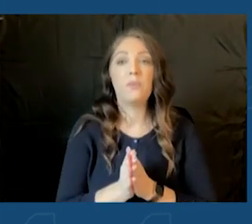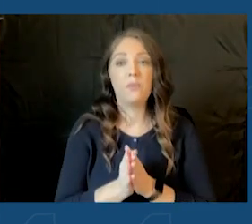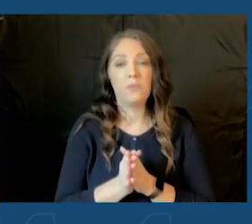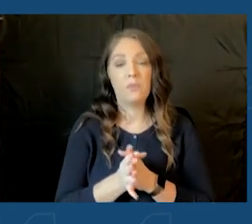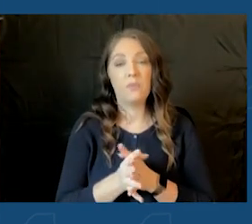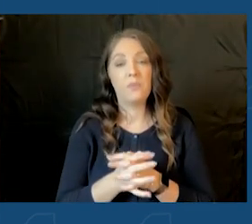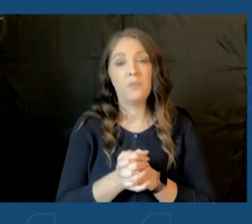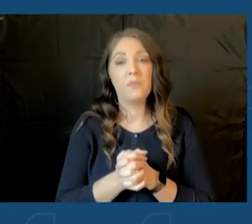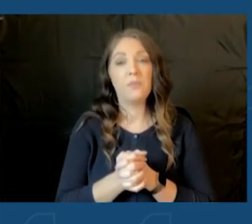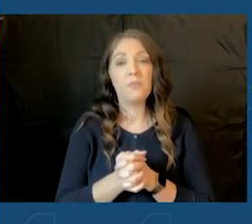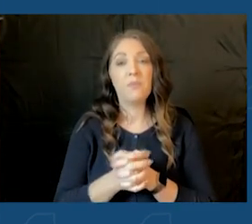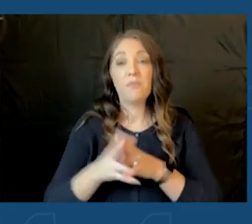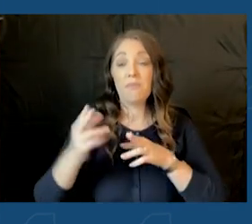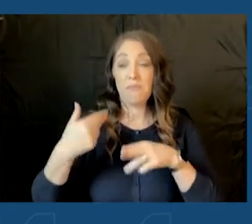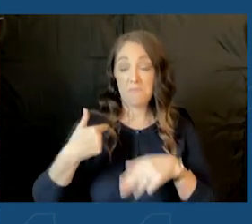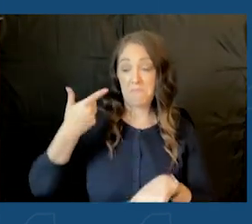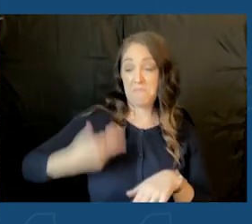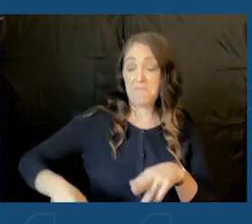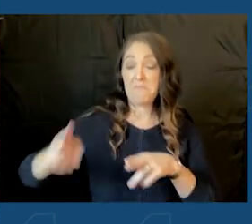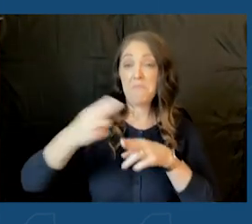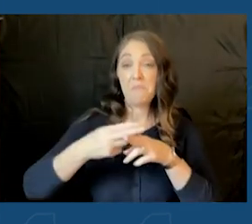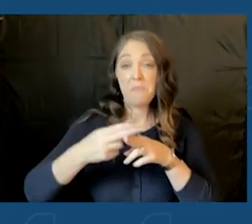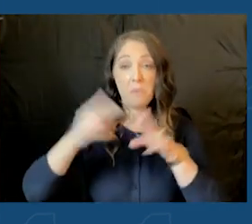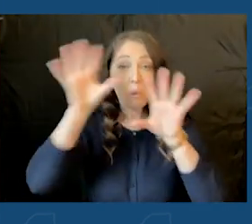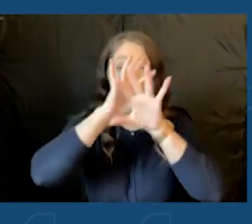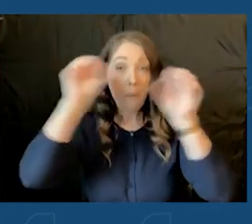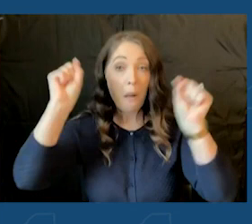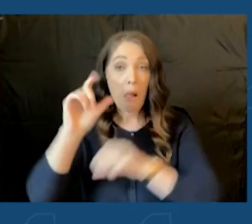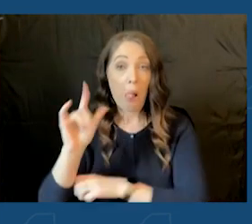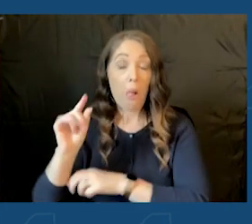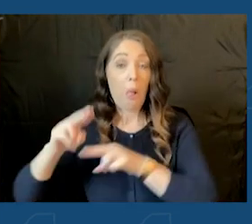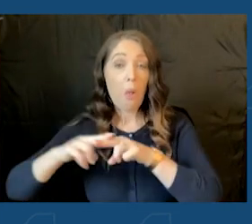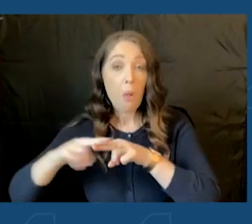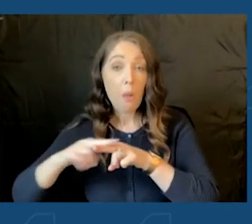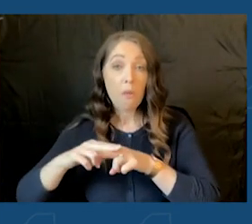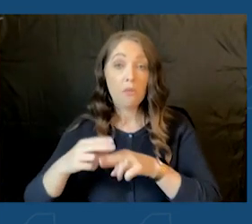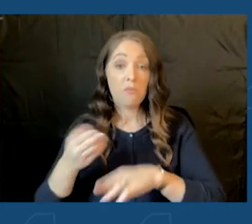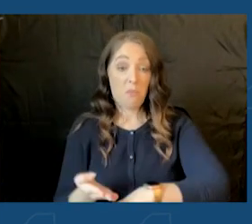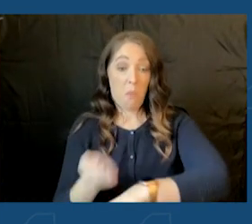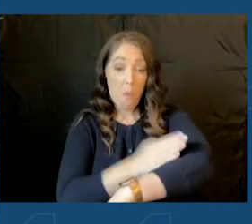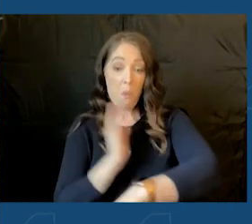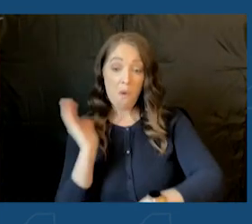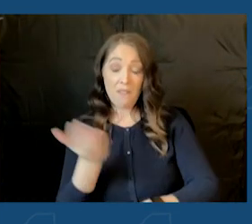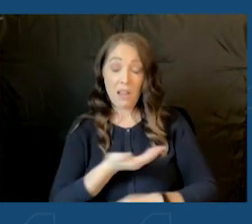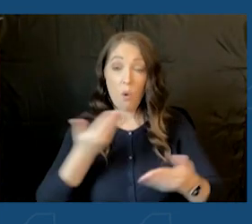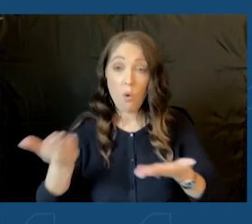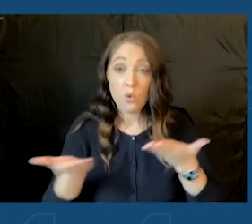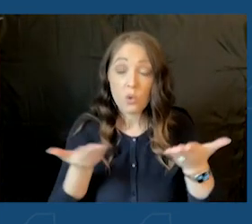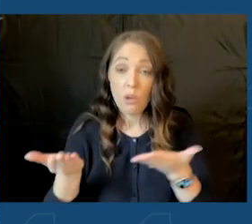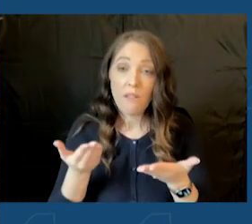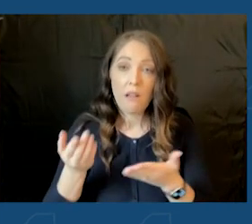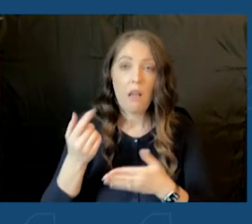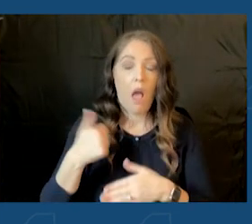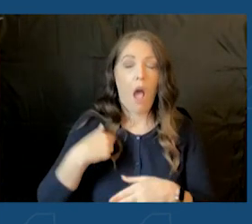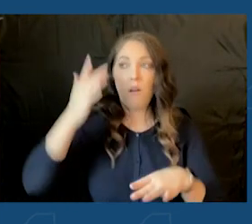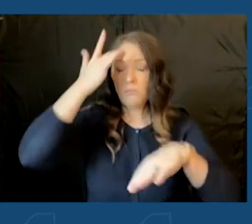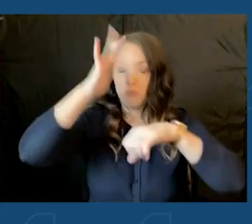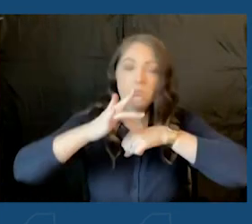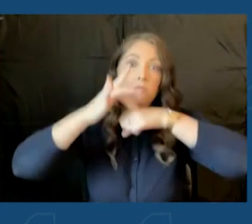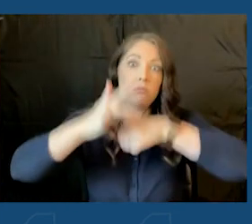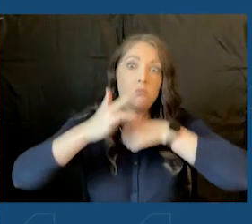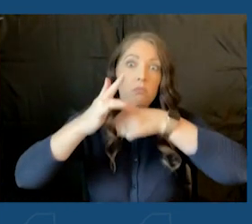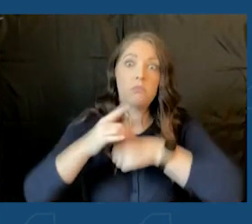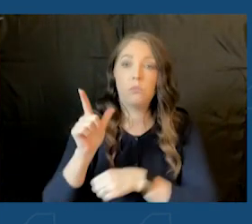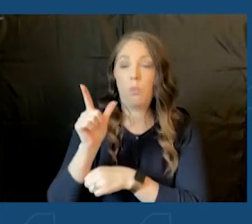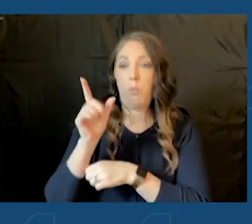As the interim president of the Long Island Railroad, improving how we deliver service is what I think about 24/7. How can we